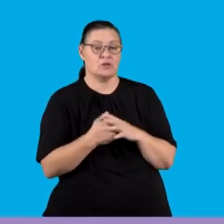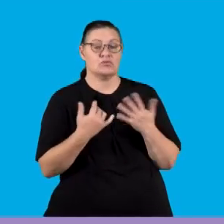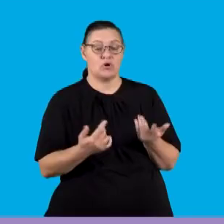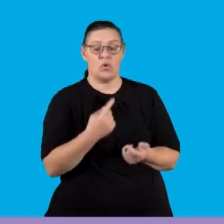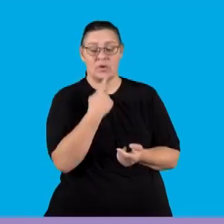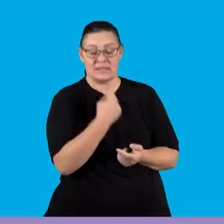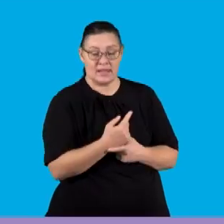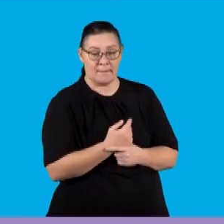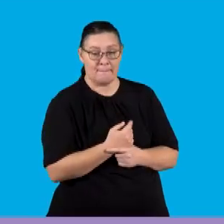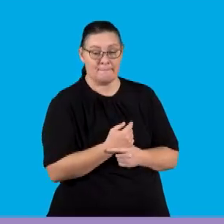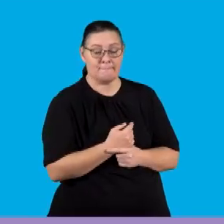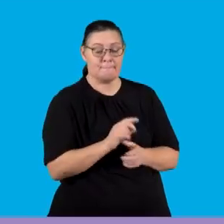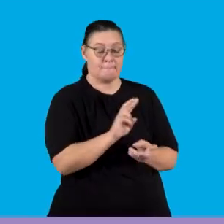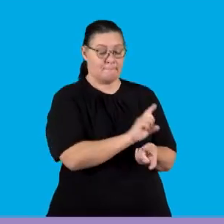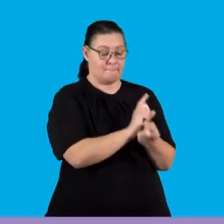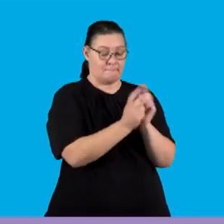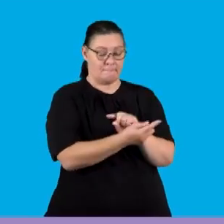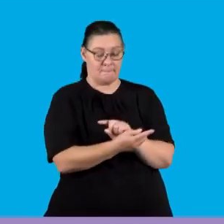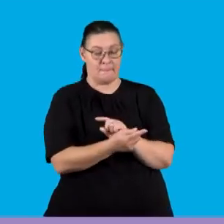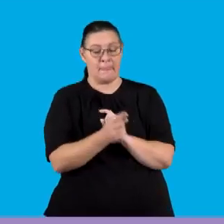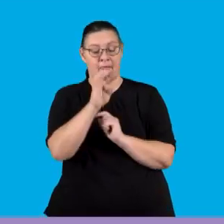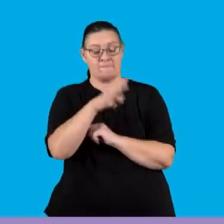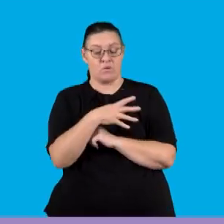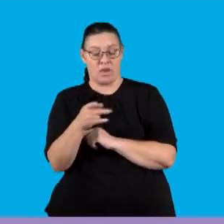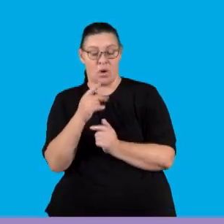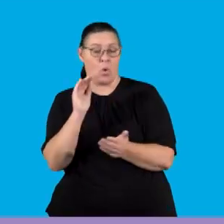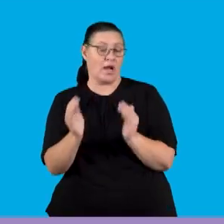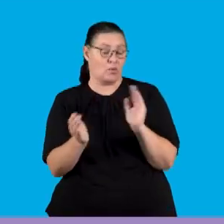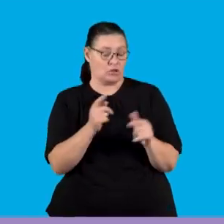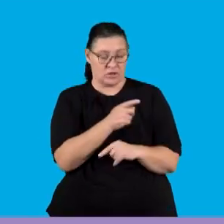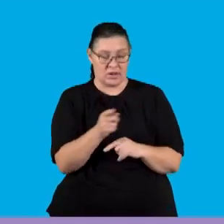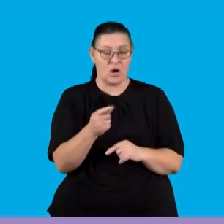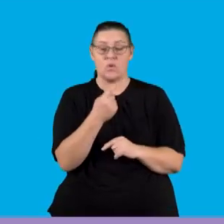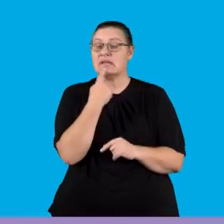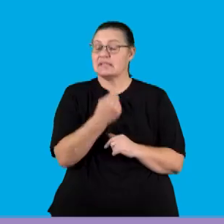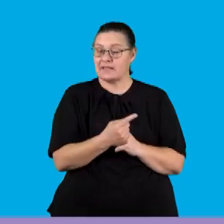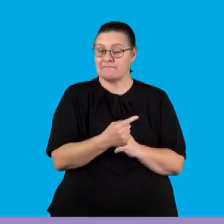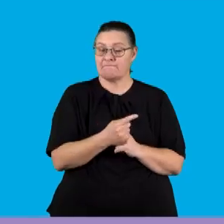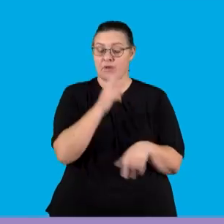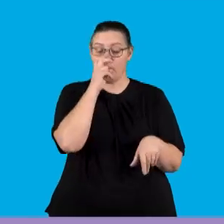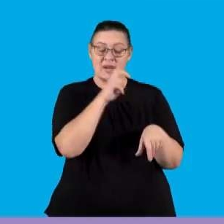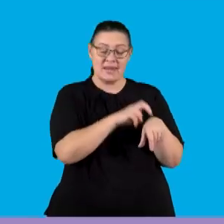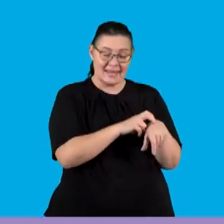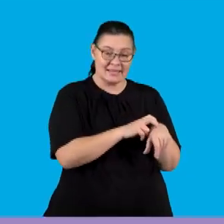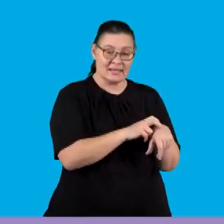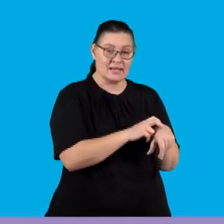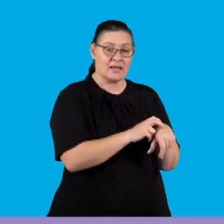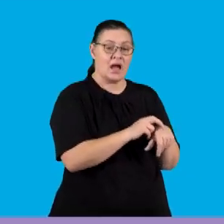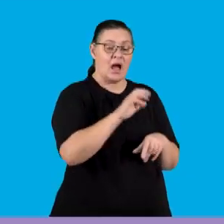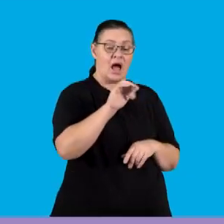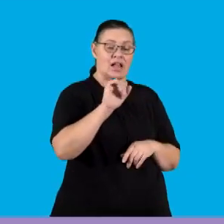So if we are going to convert this into a formula or an equation, then we need to use